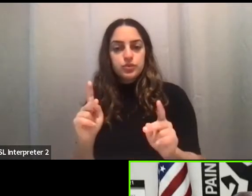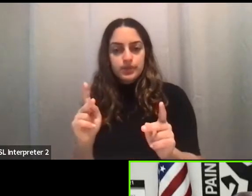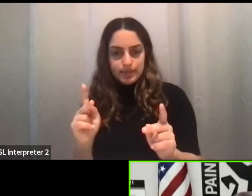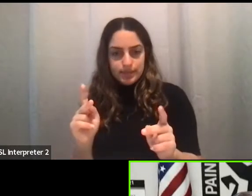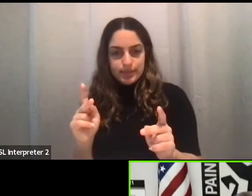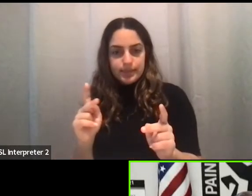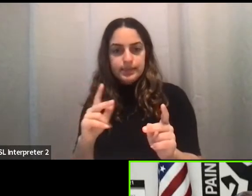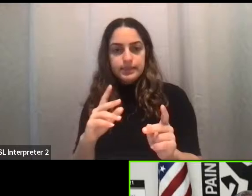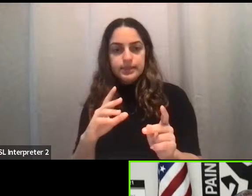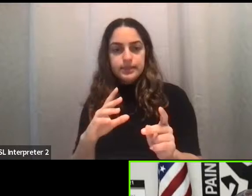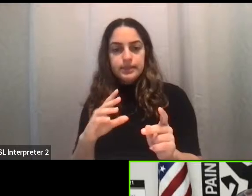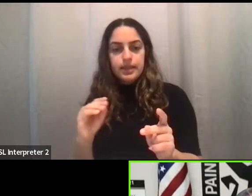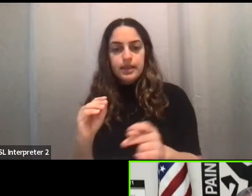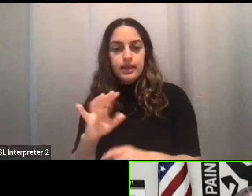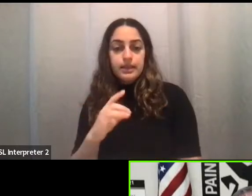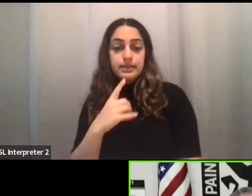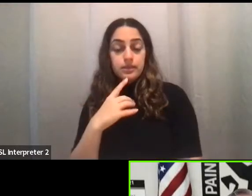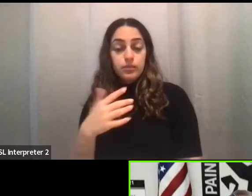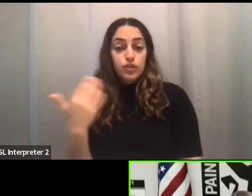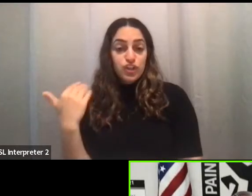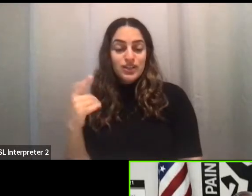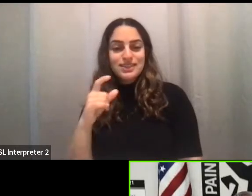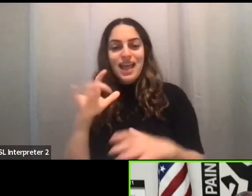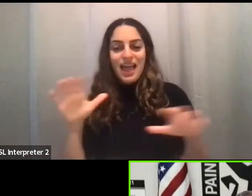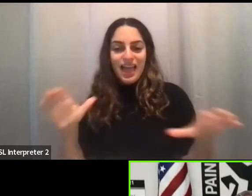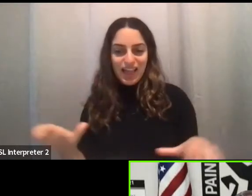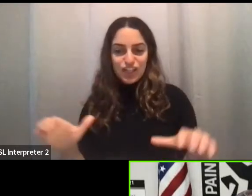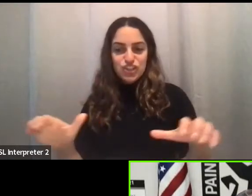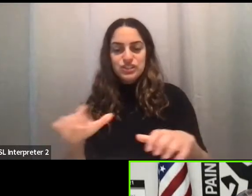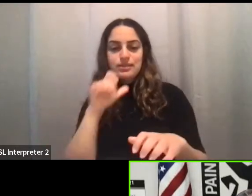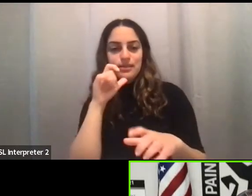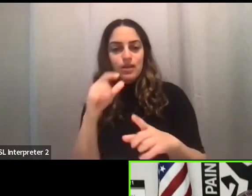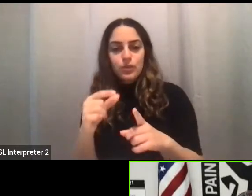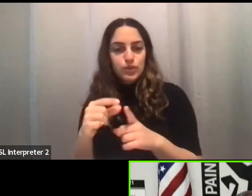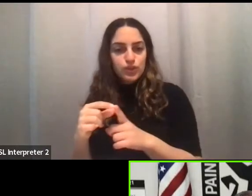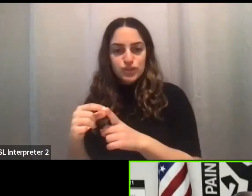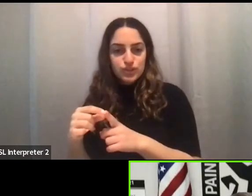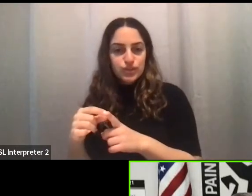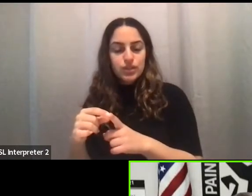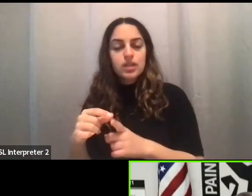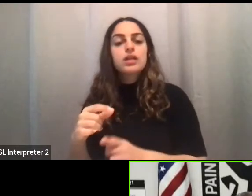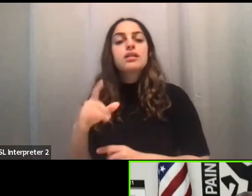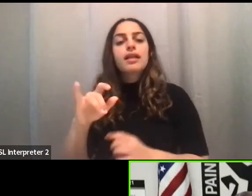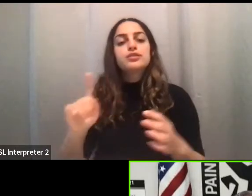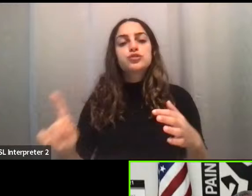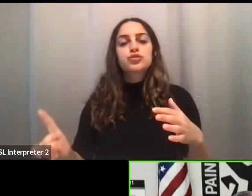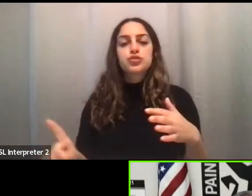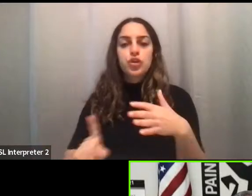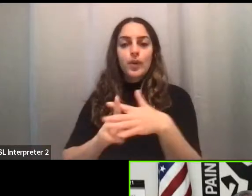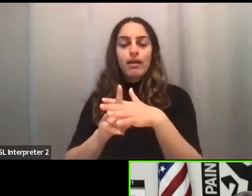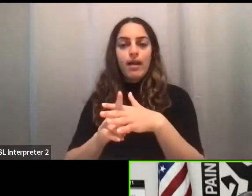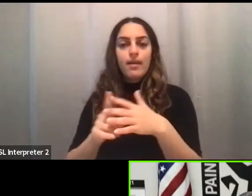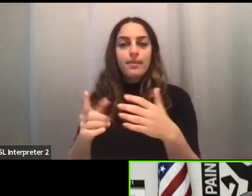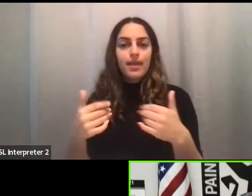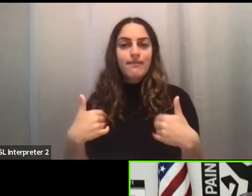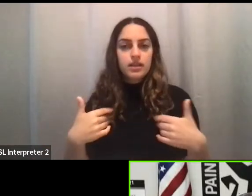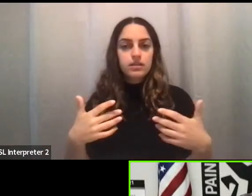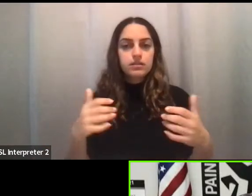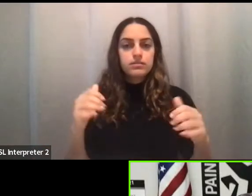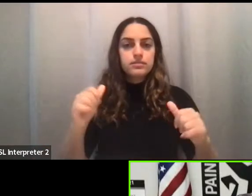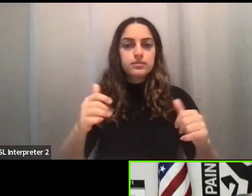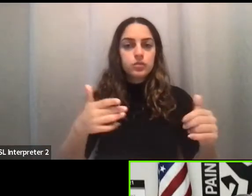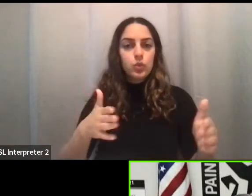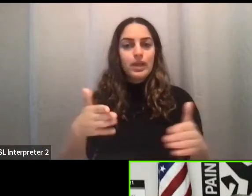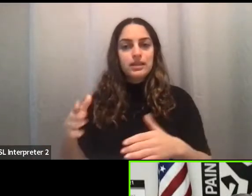and i said earlier actions not words is showing up having those pathways to those opportunities